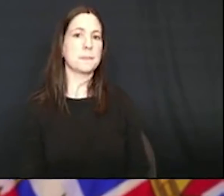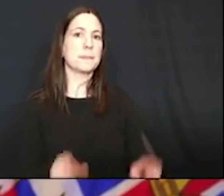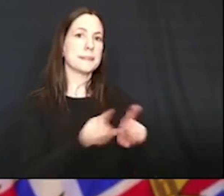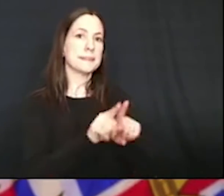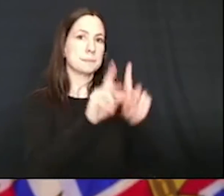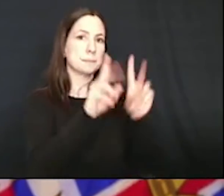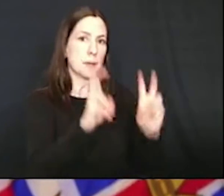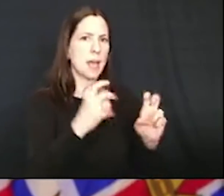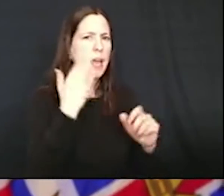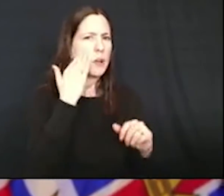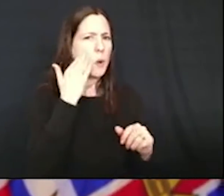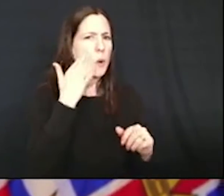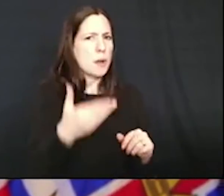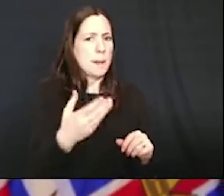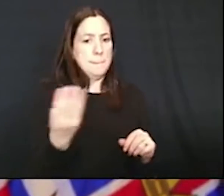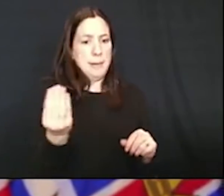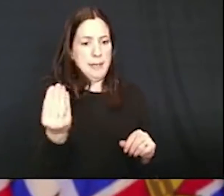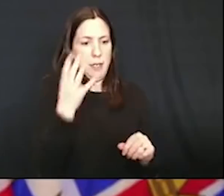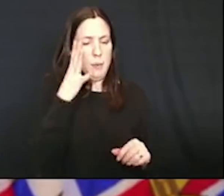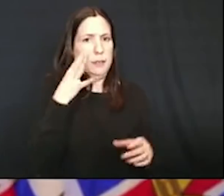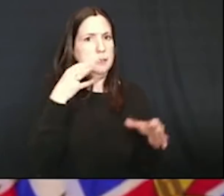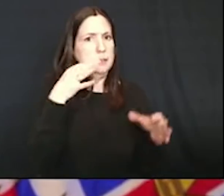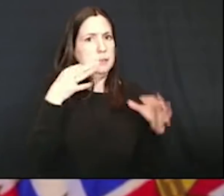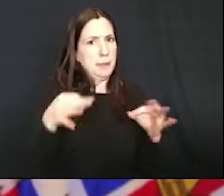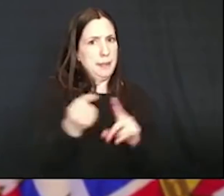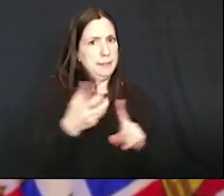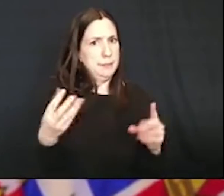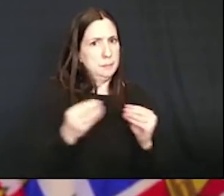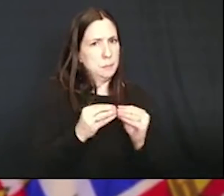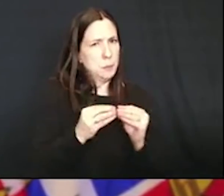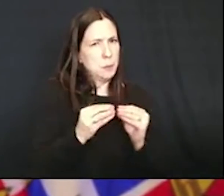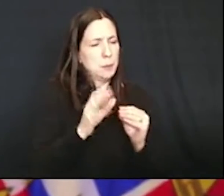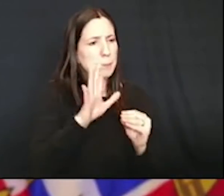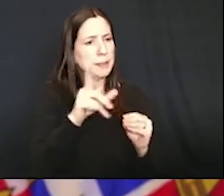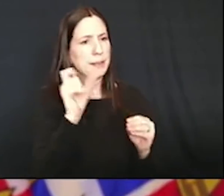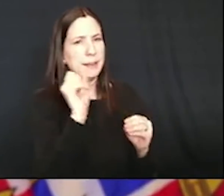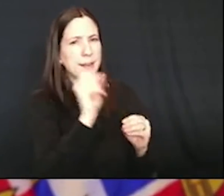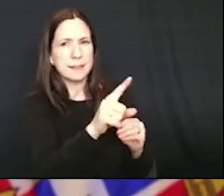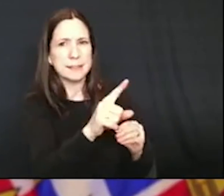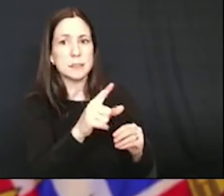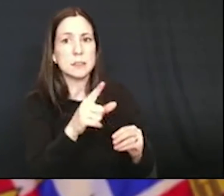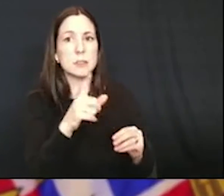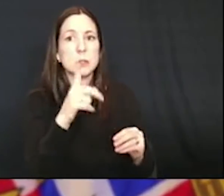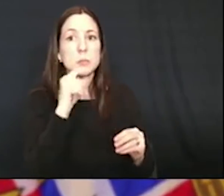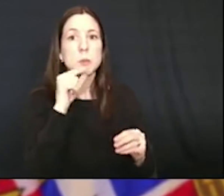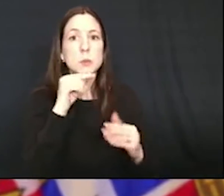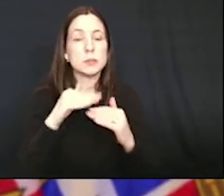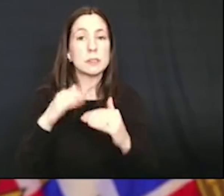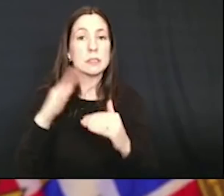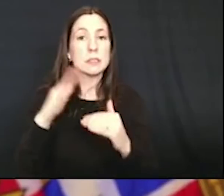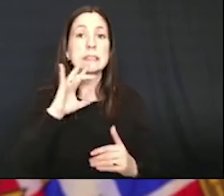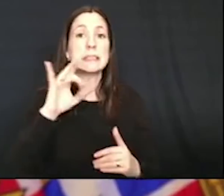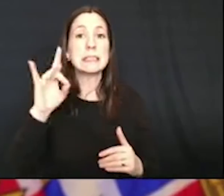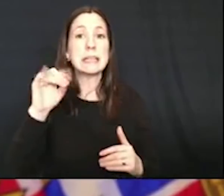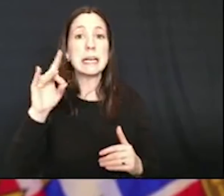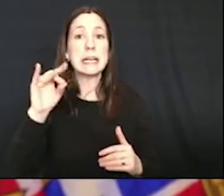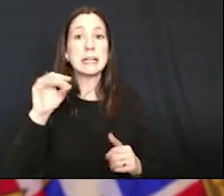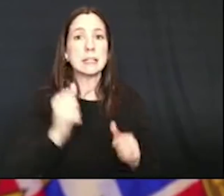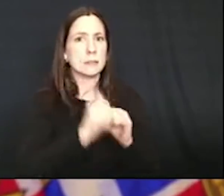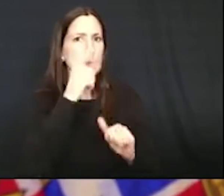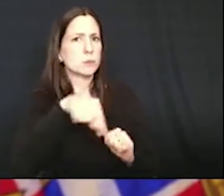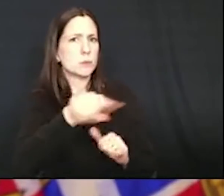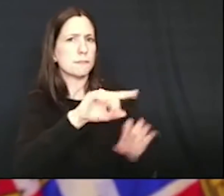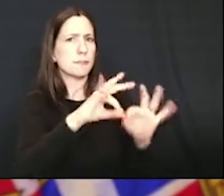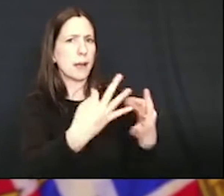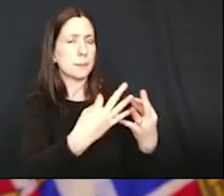and I understand we'll get more information on Monday, but one of the things I hear most from families of those over the age of 80 is how